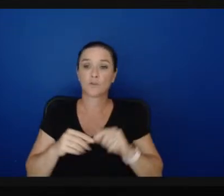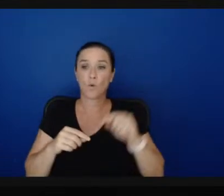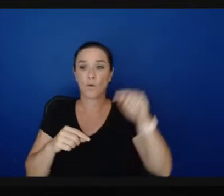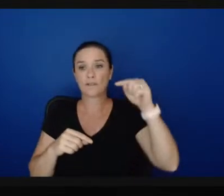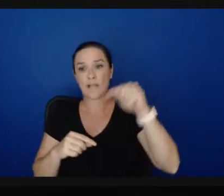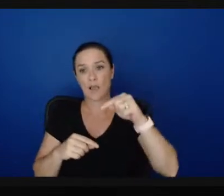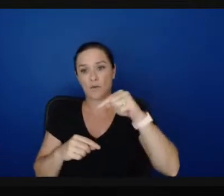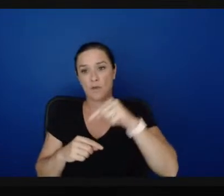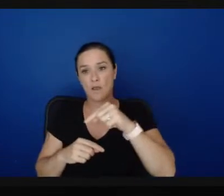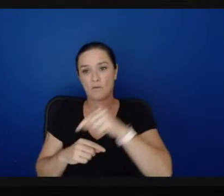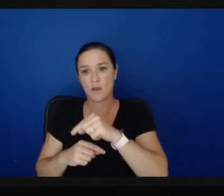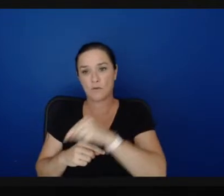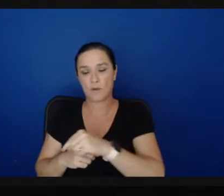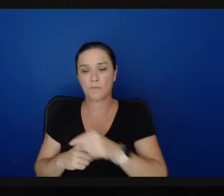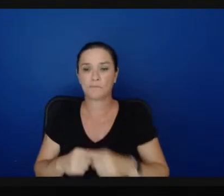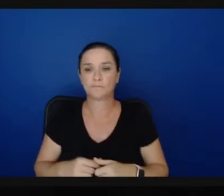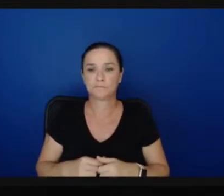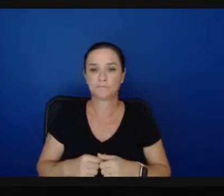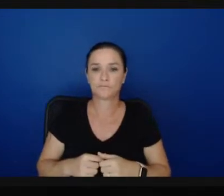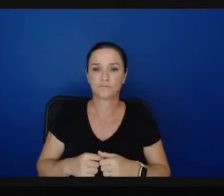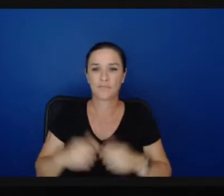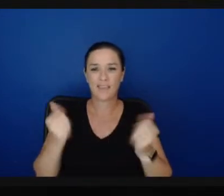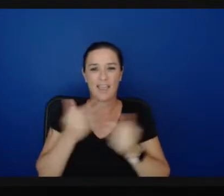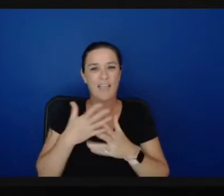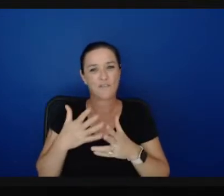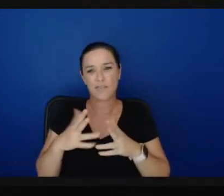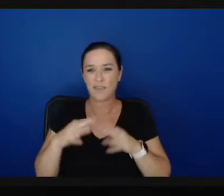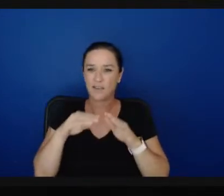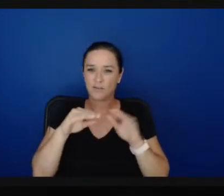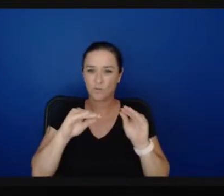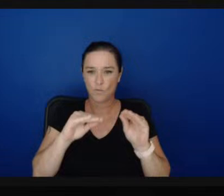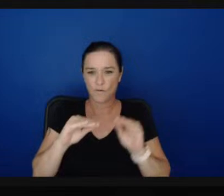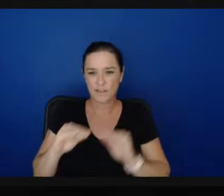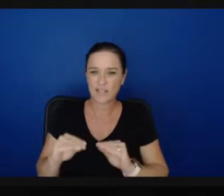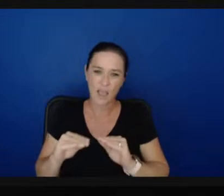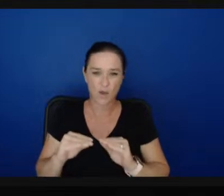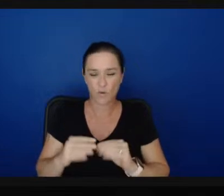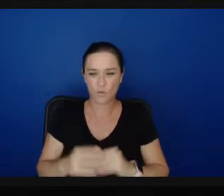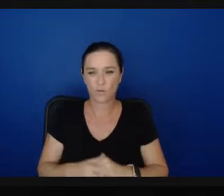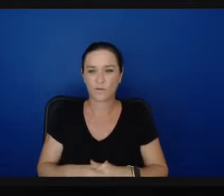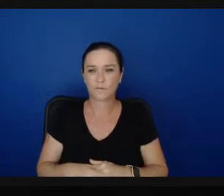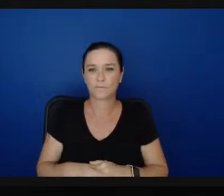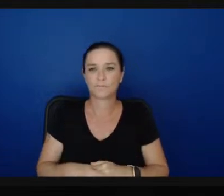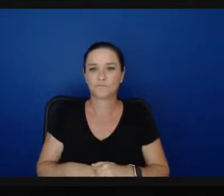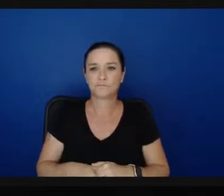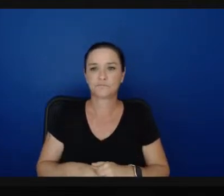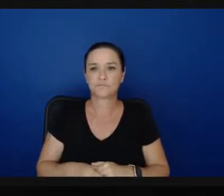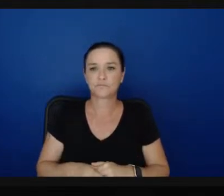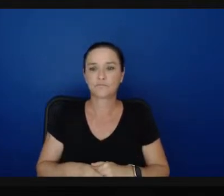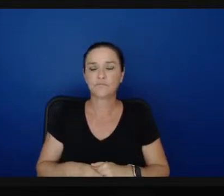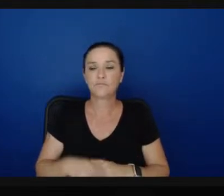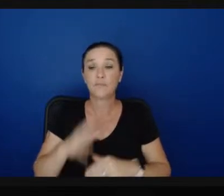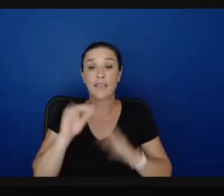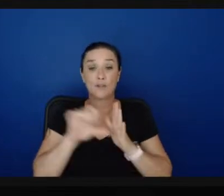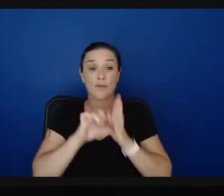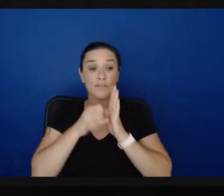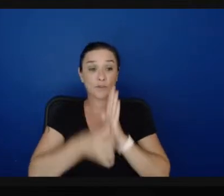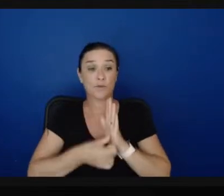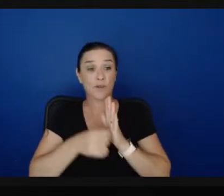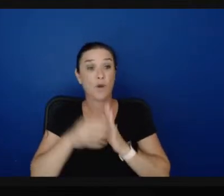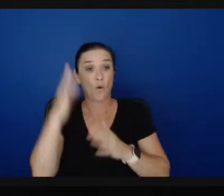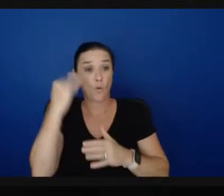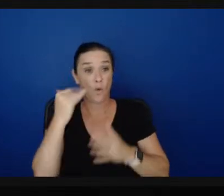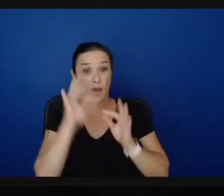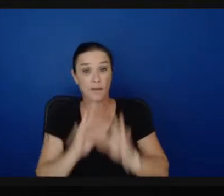down, down. Everything is dropping down along the East Rift everywhere there. And to emphasize why this is really